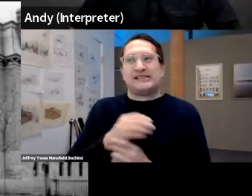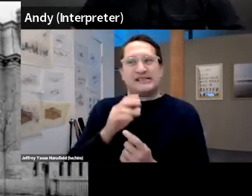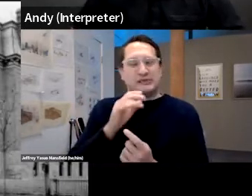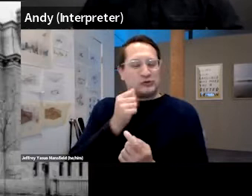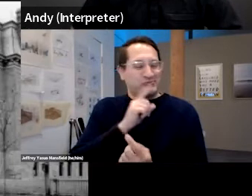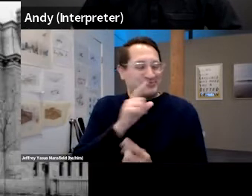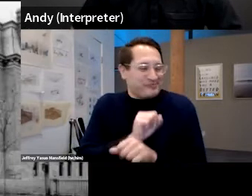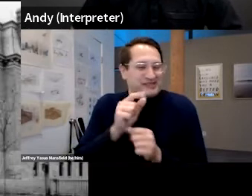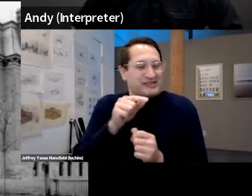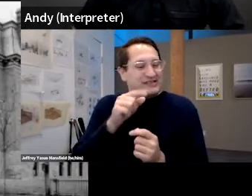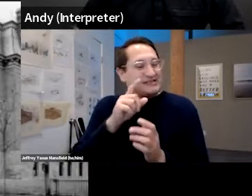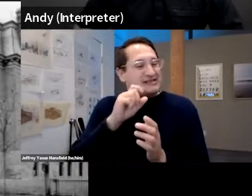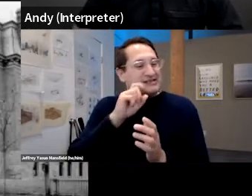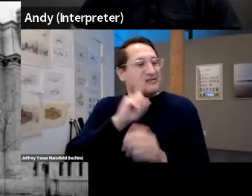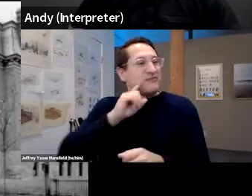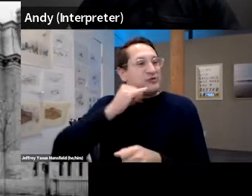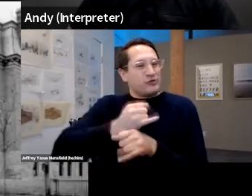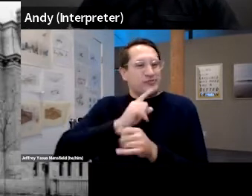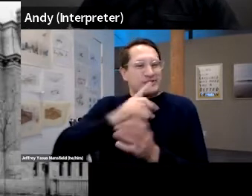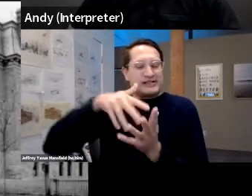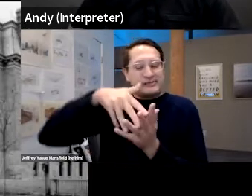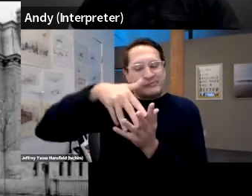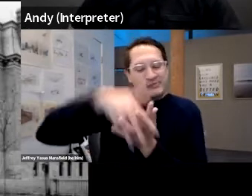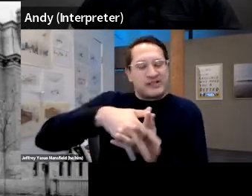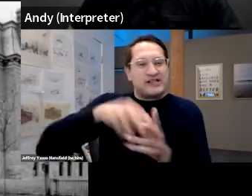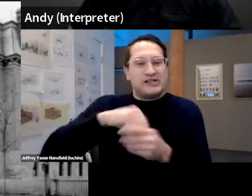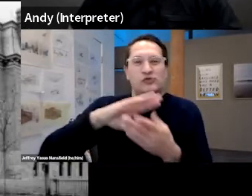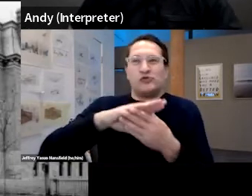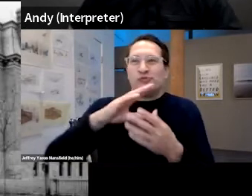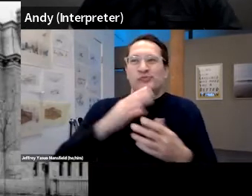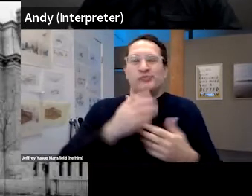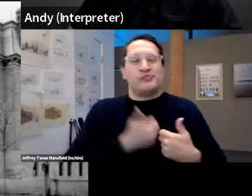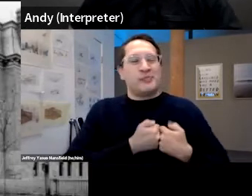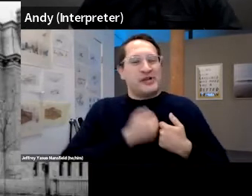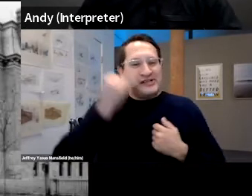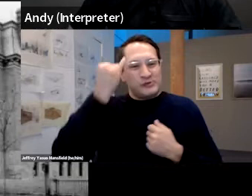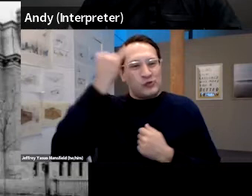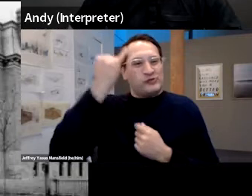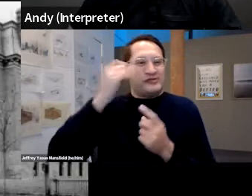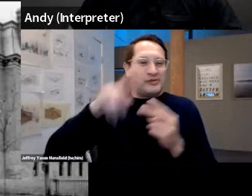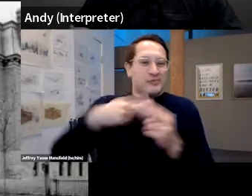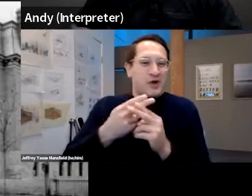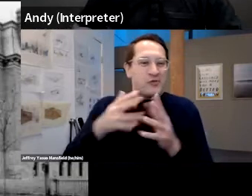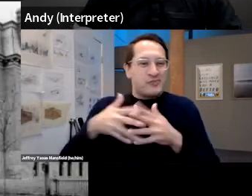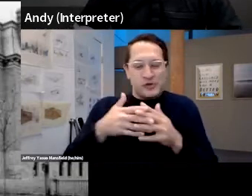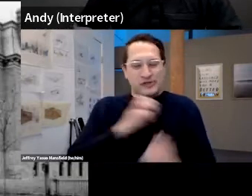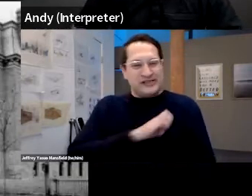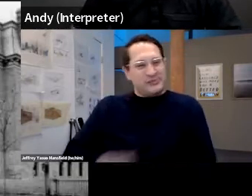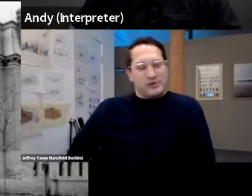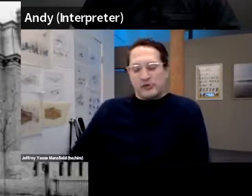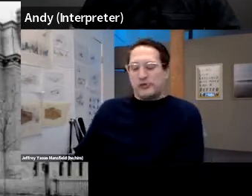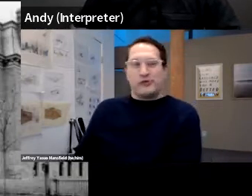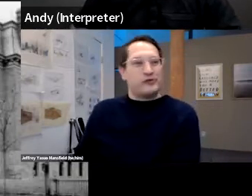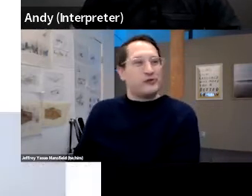benevolence of the state, and actually deaf schools were ingrained in a romantic